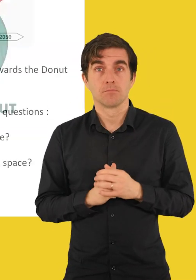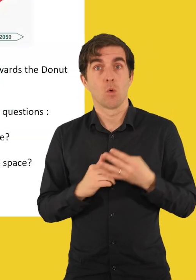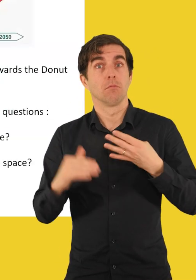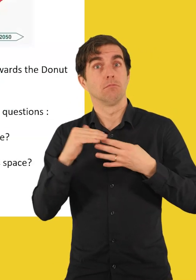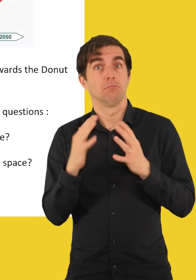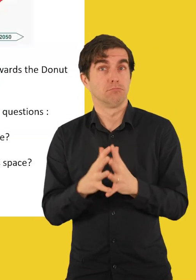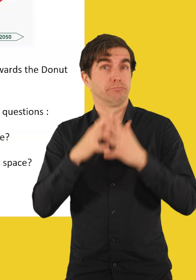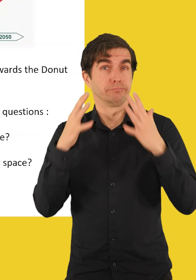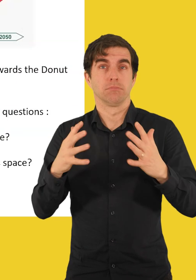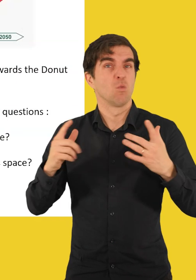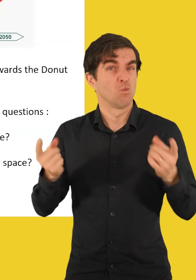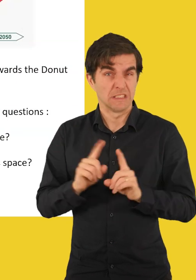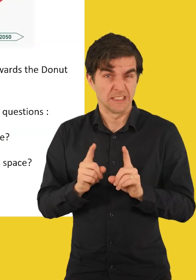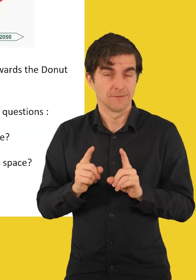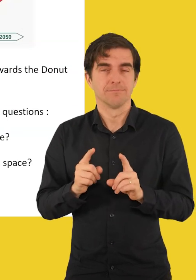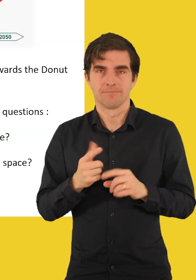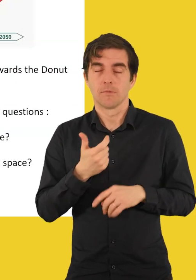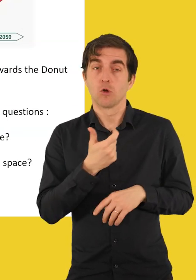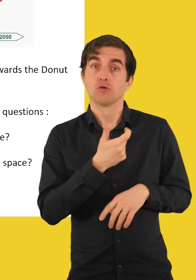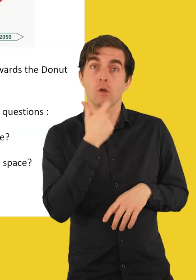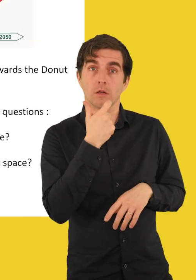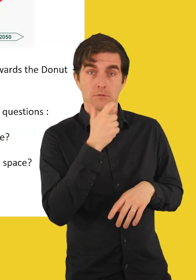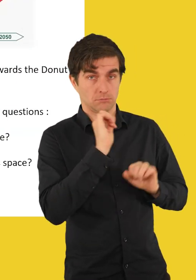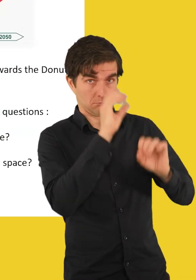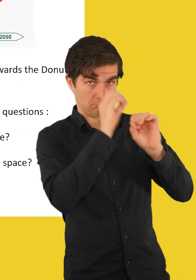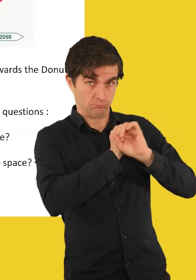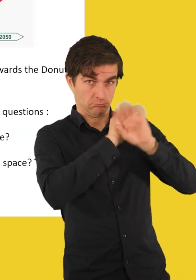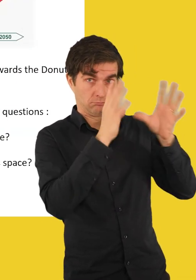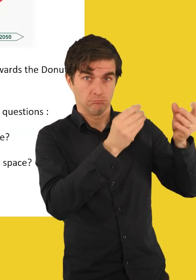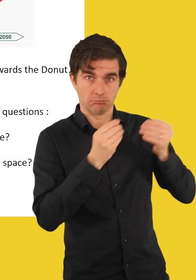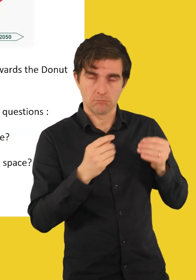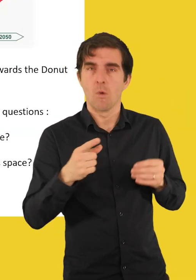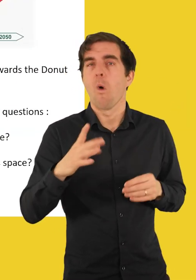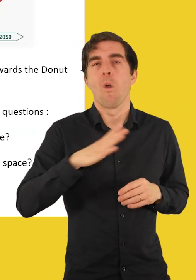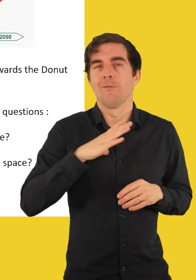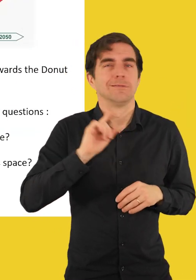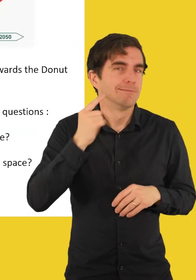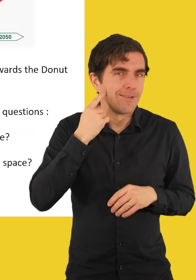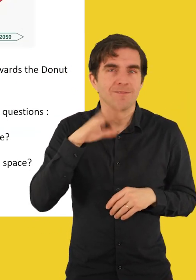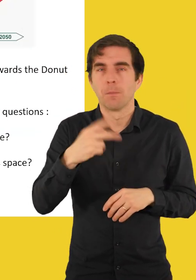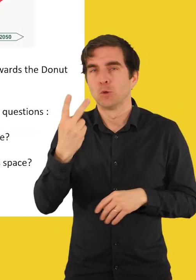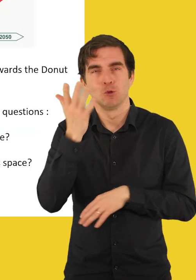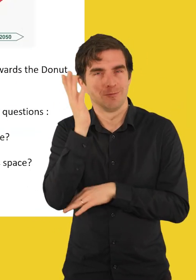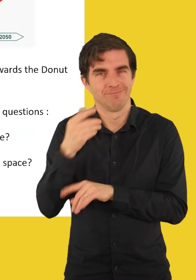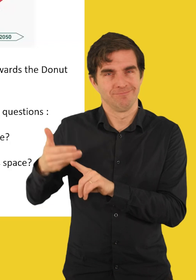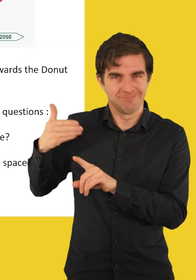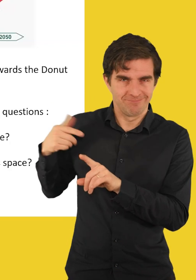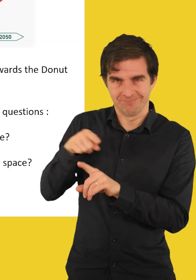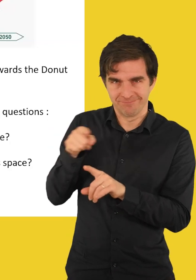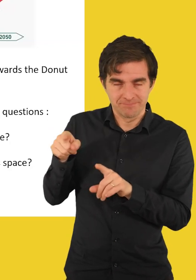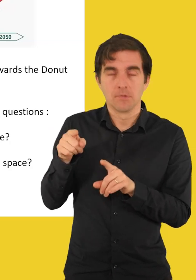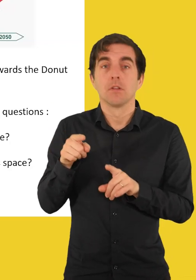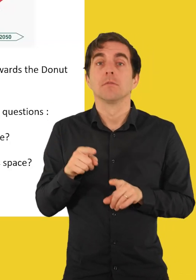And the macro level refers as the Doughnut portraits. So you have already heard